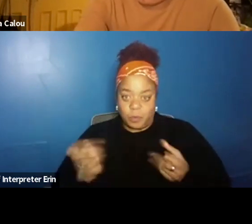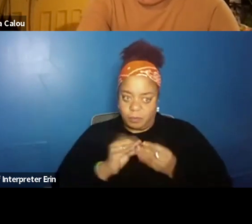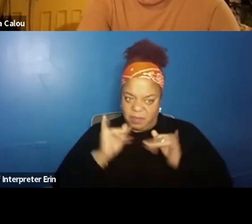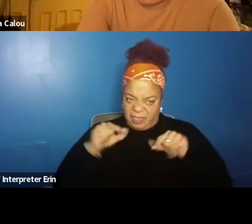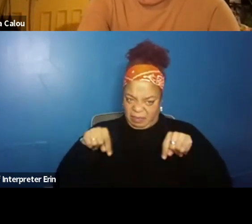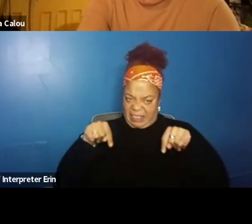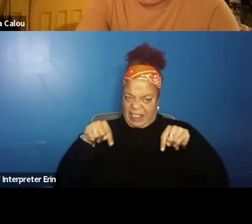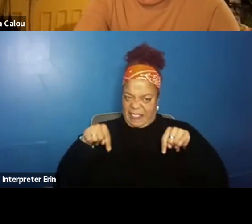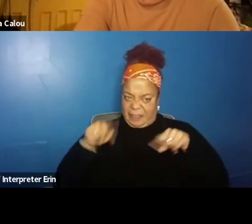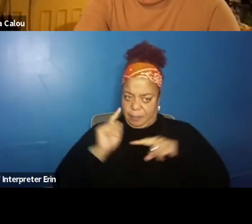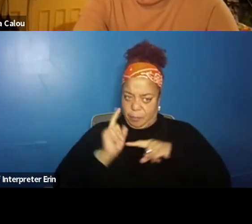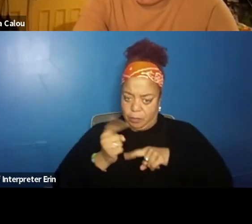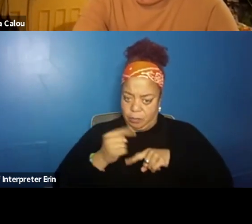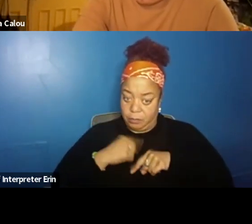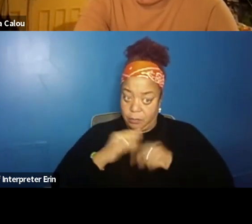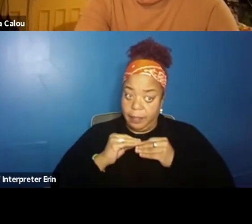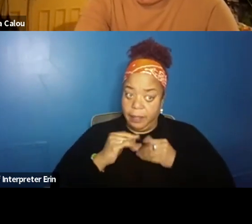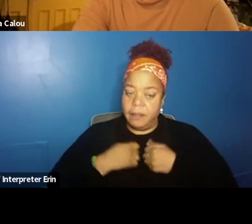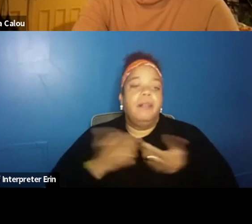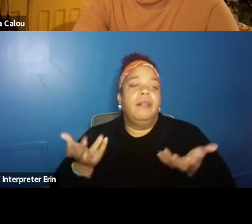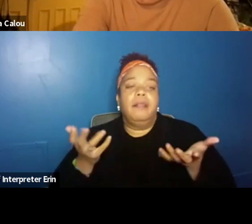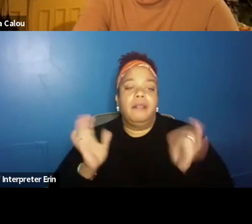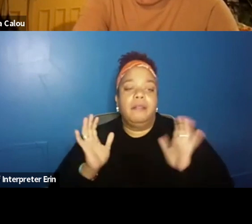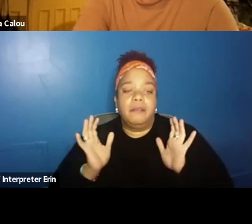person doesn't have to start from where you began.